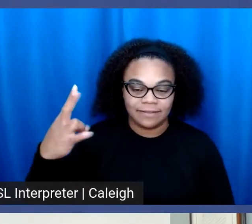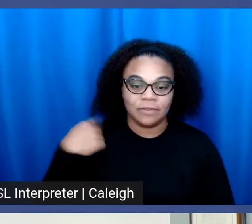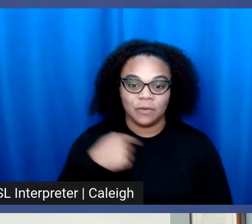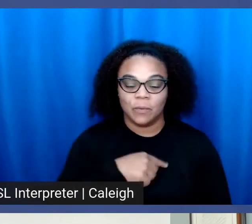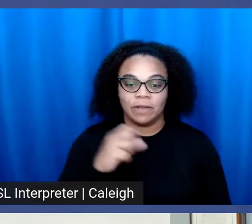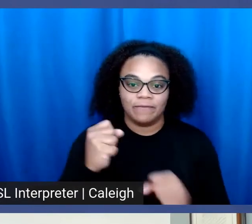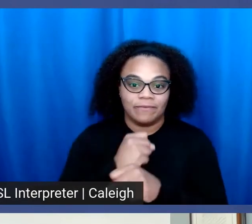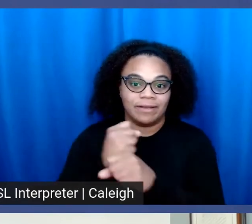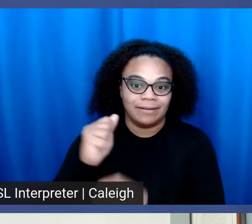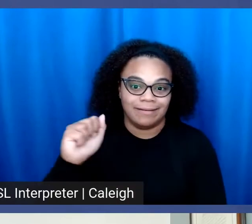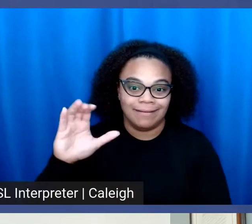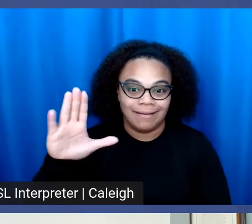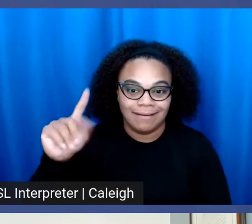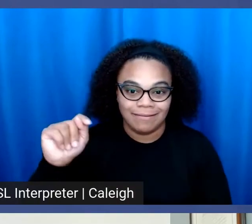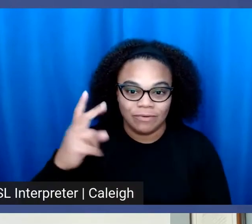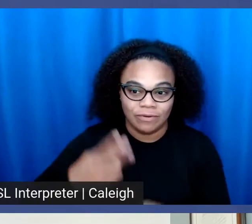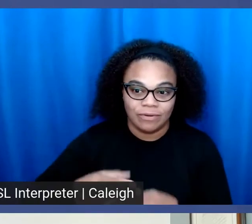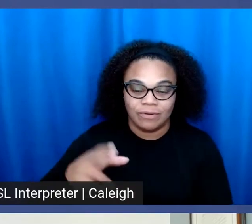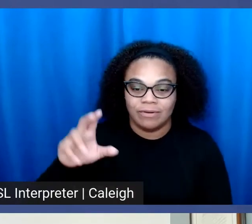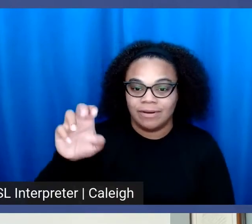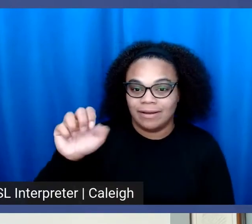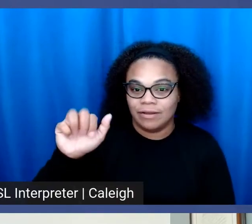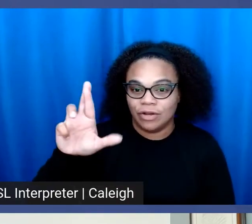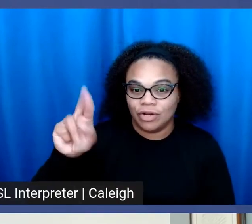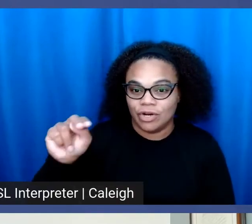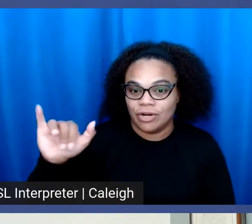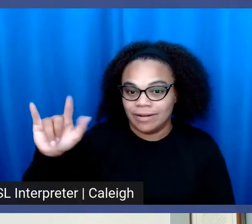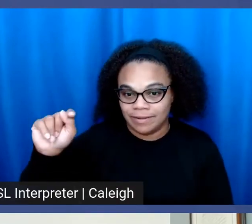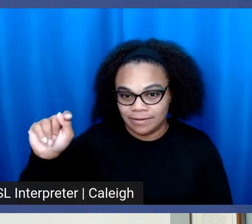act called the Earn It Act.